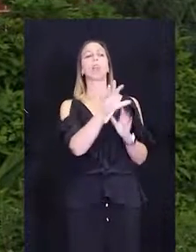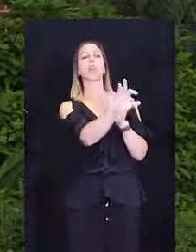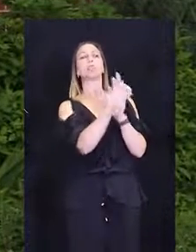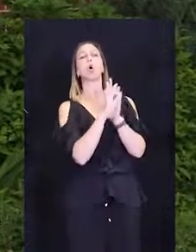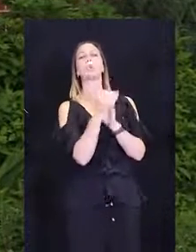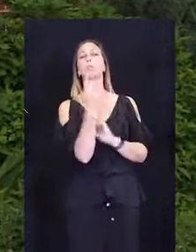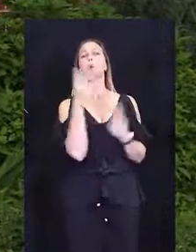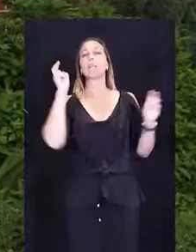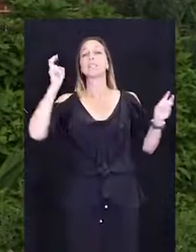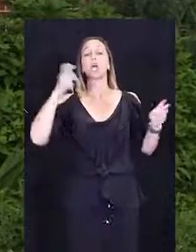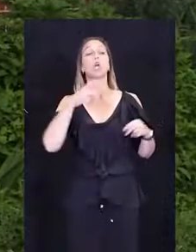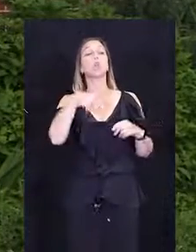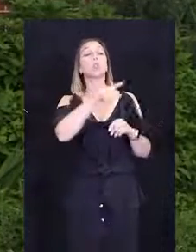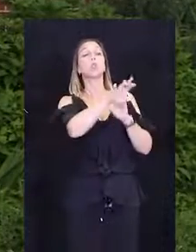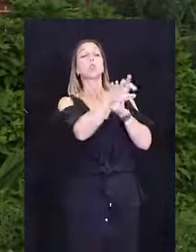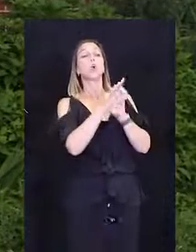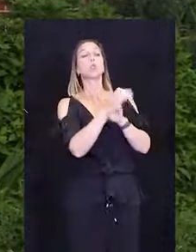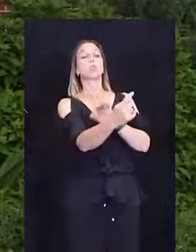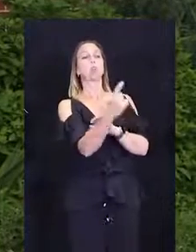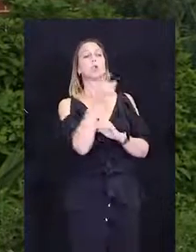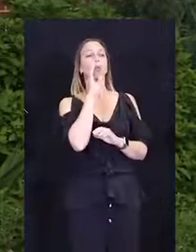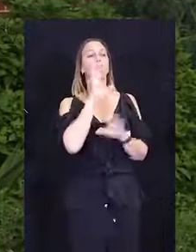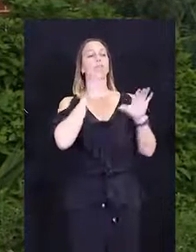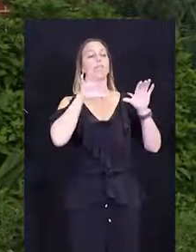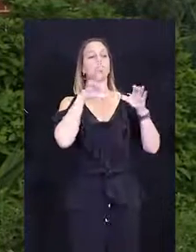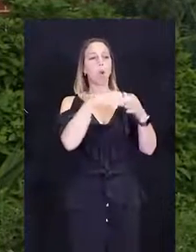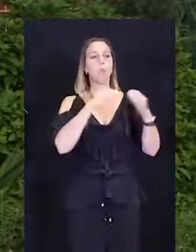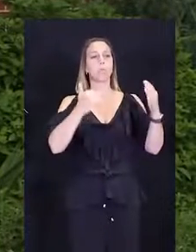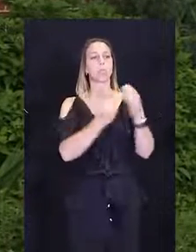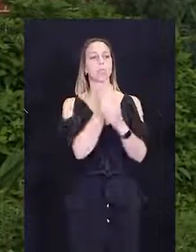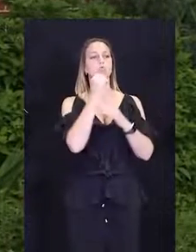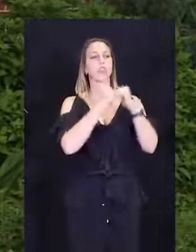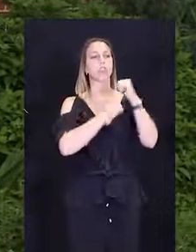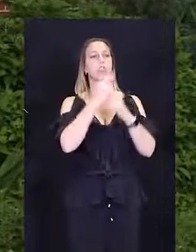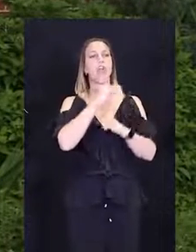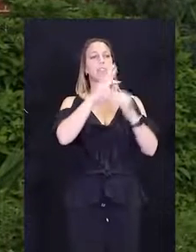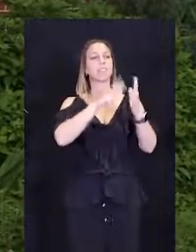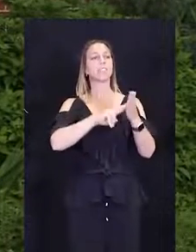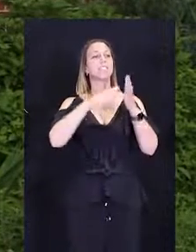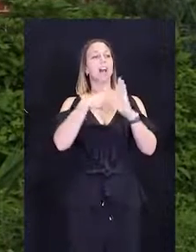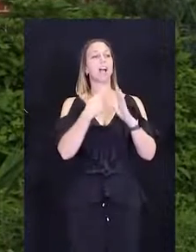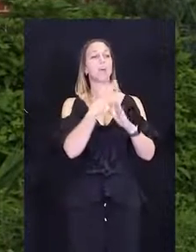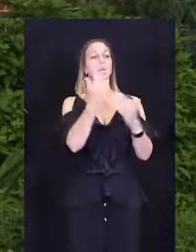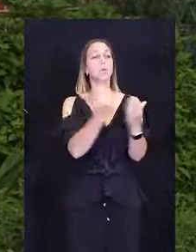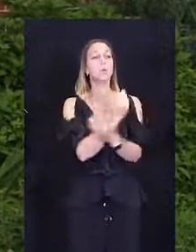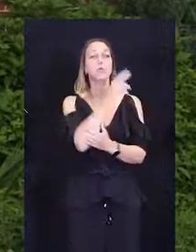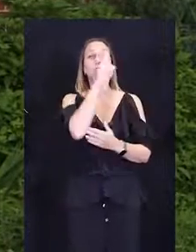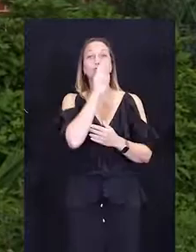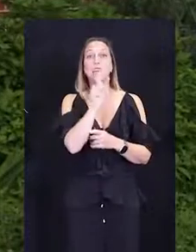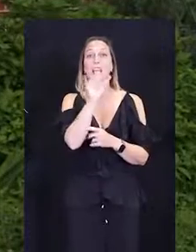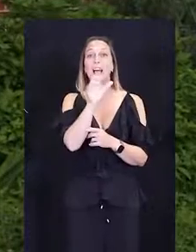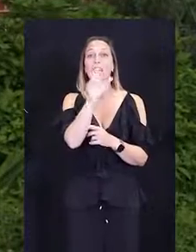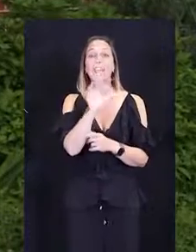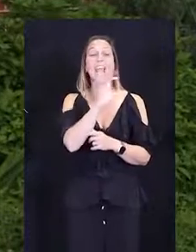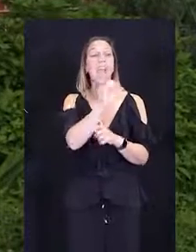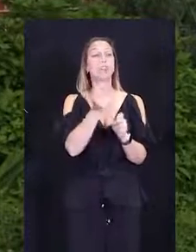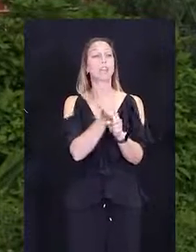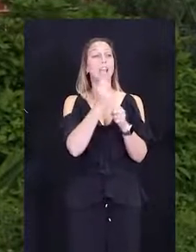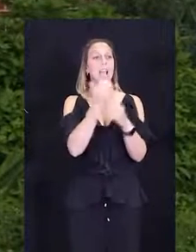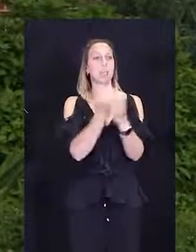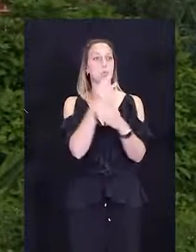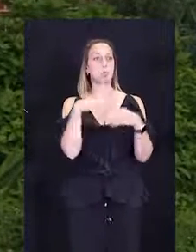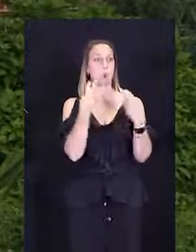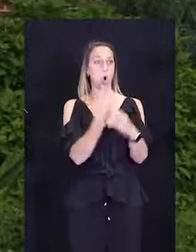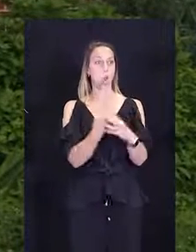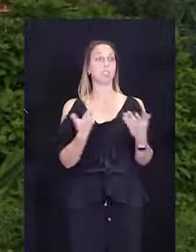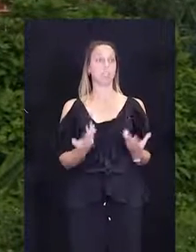as the chosen ones. He said, "You chosen ones are going to form the new structure and define the new realities and make the